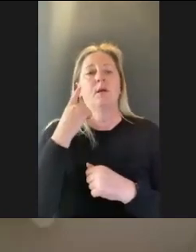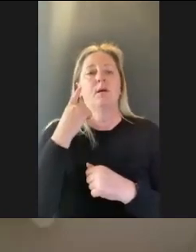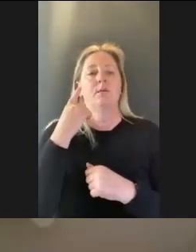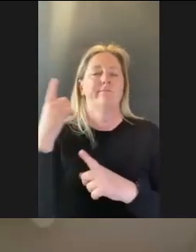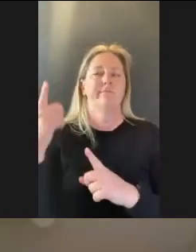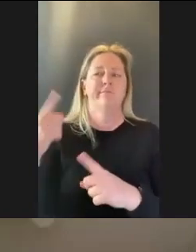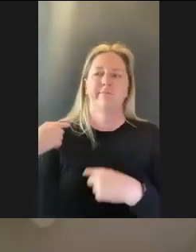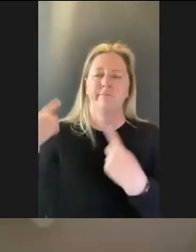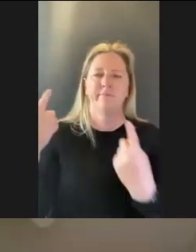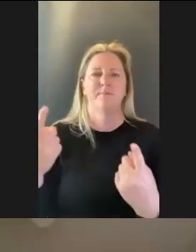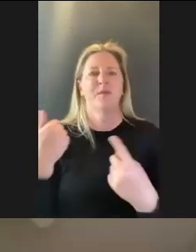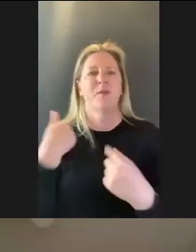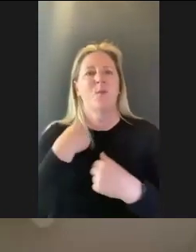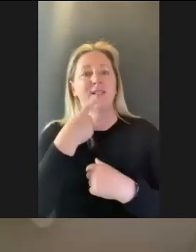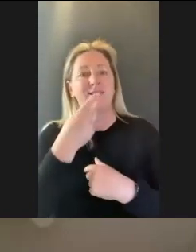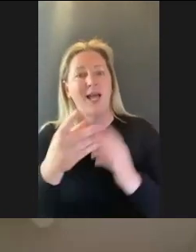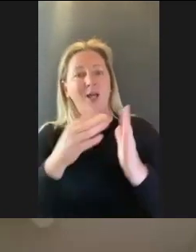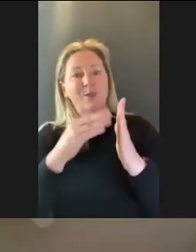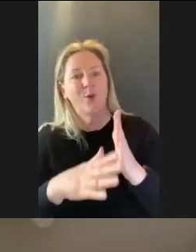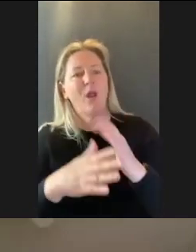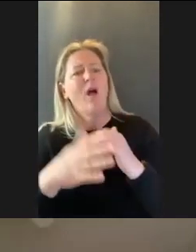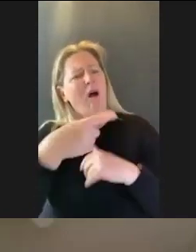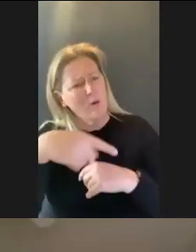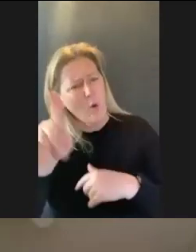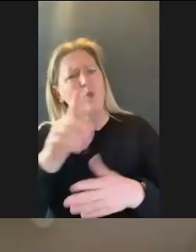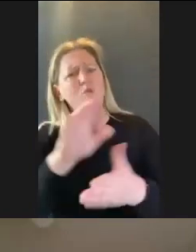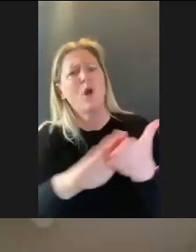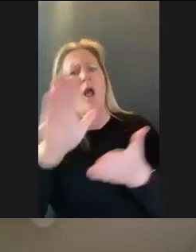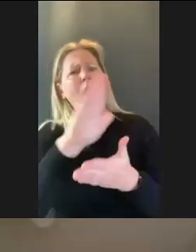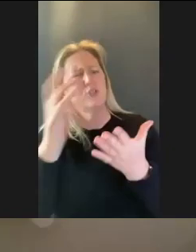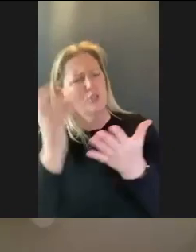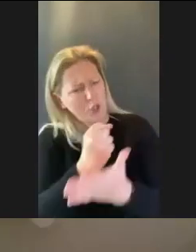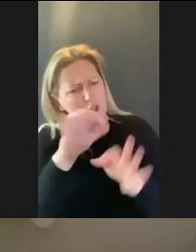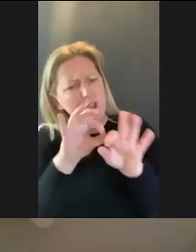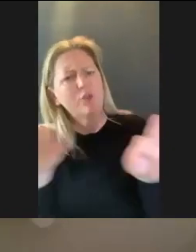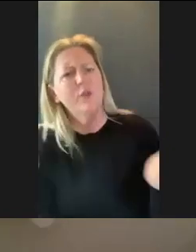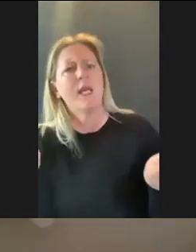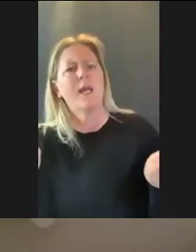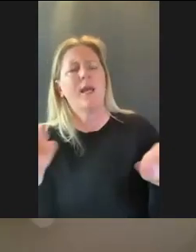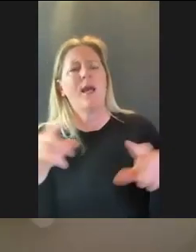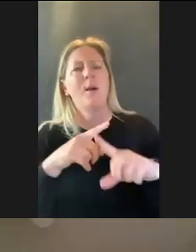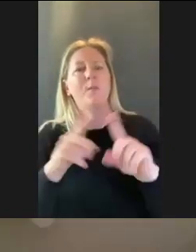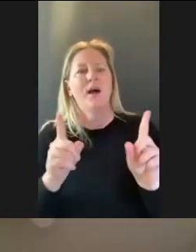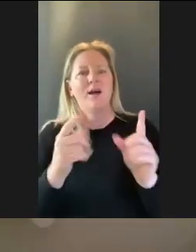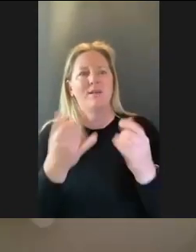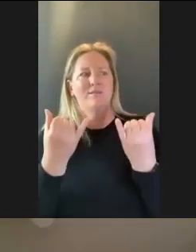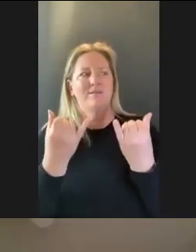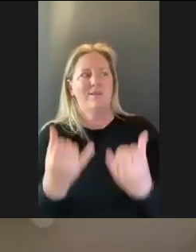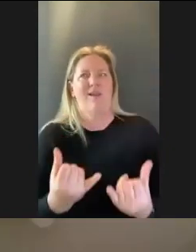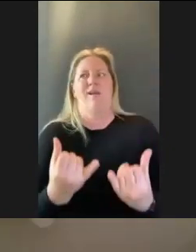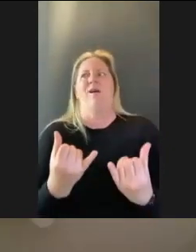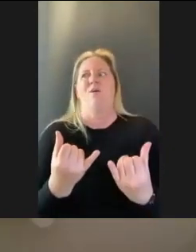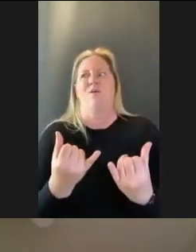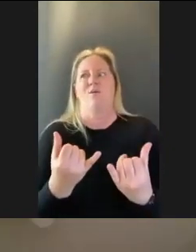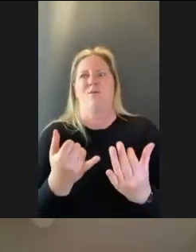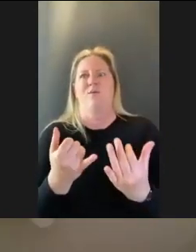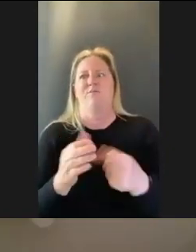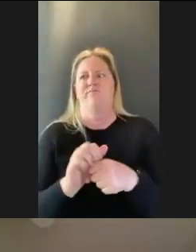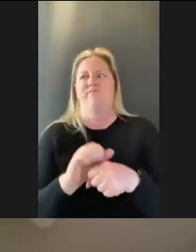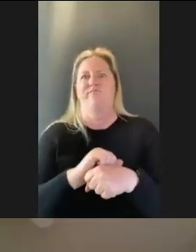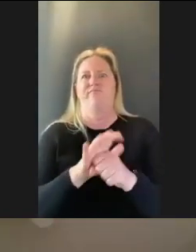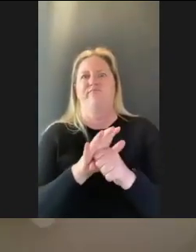college and get a degree. What has this pandemic done to that constant refrain?